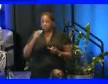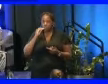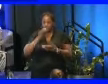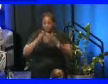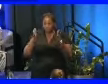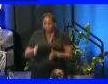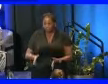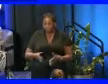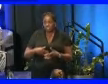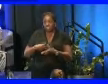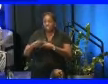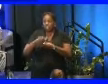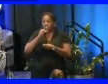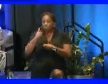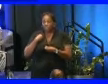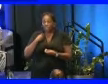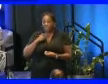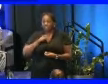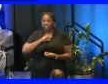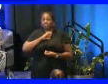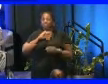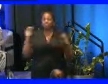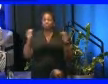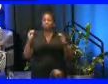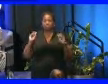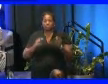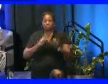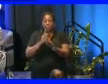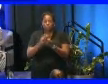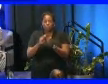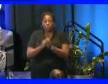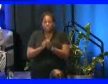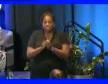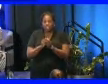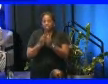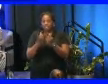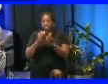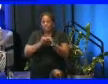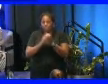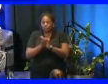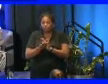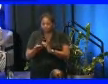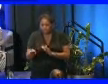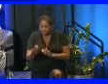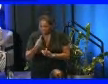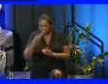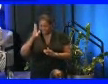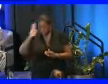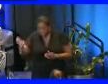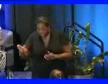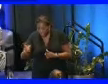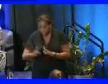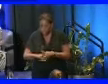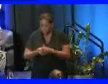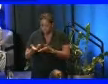don't have any self-esteem. You can walk up to them with a McDonald's hamburger and say, how you doing? And get open